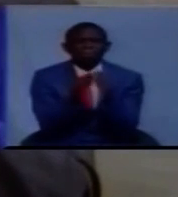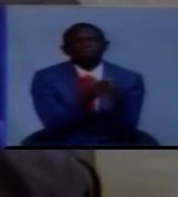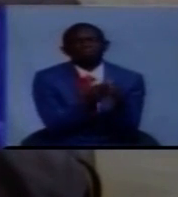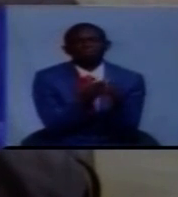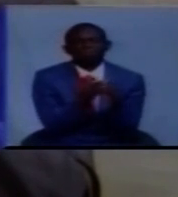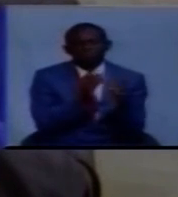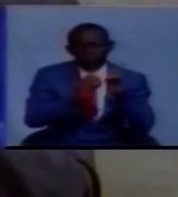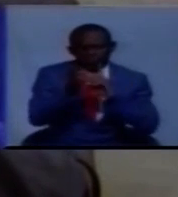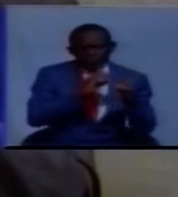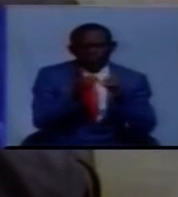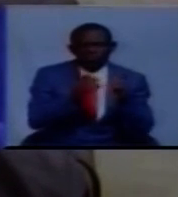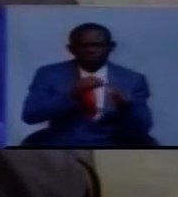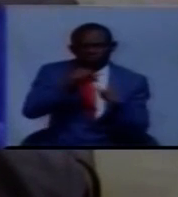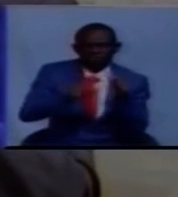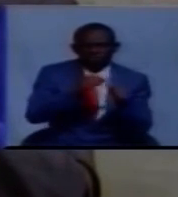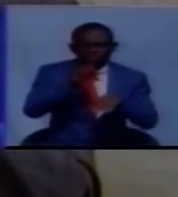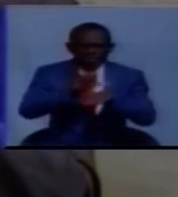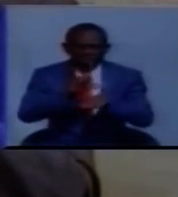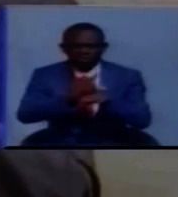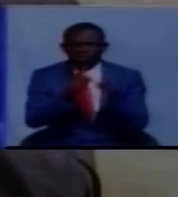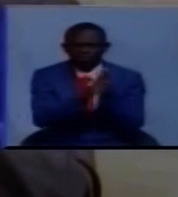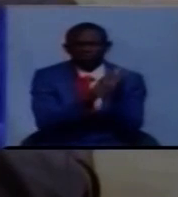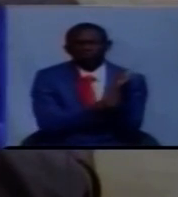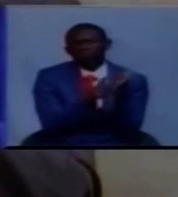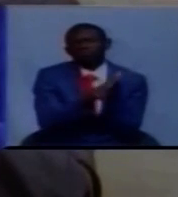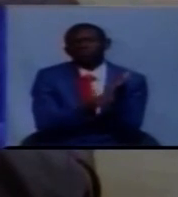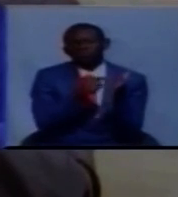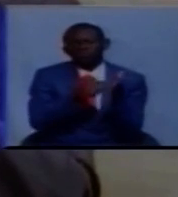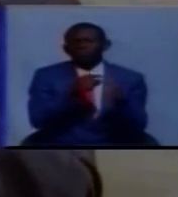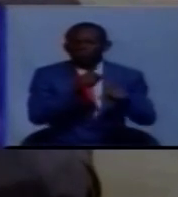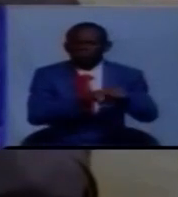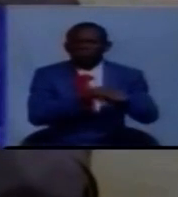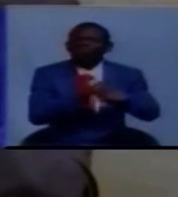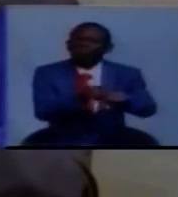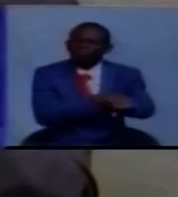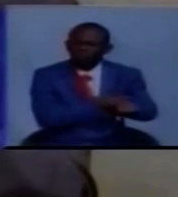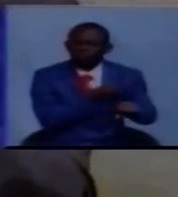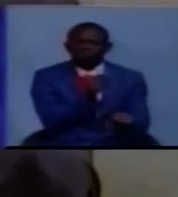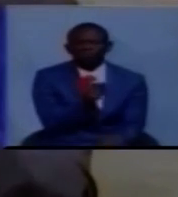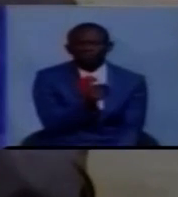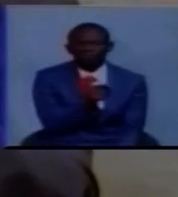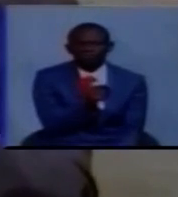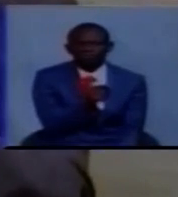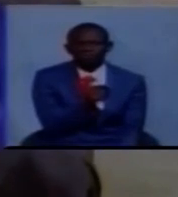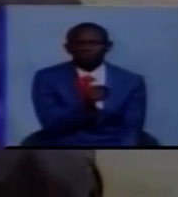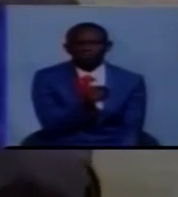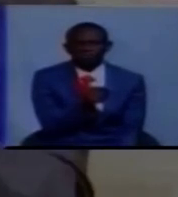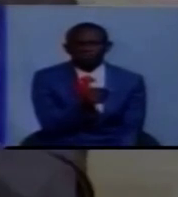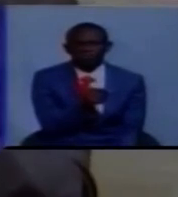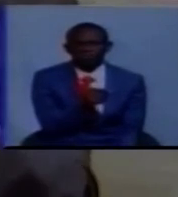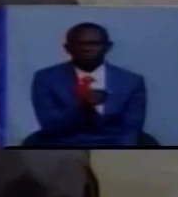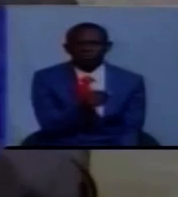the other people of the community, other people in the community. So it took us long. But the issue is